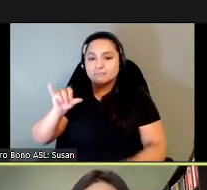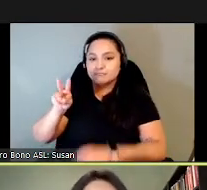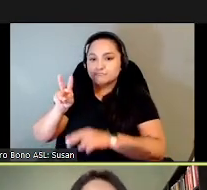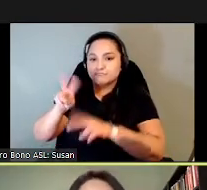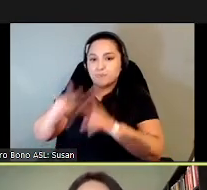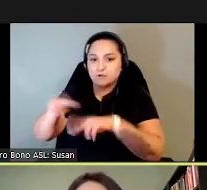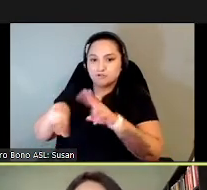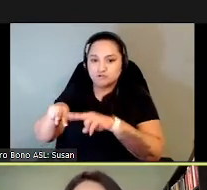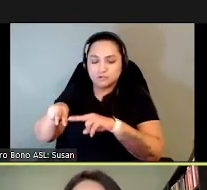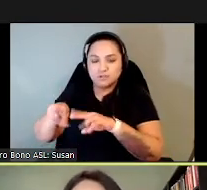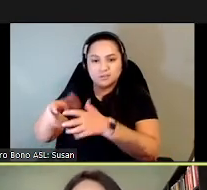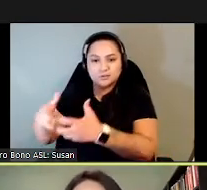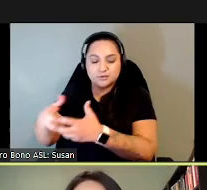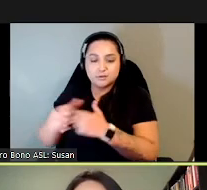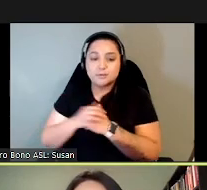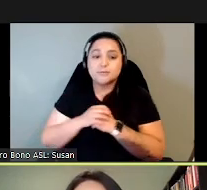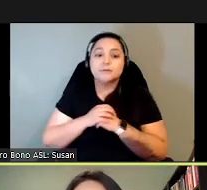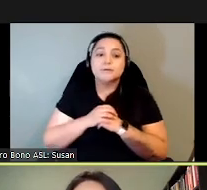when